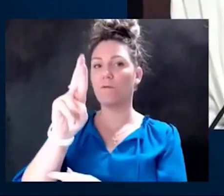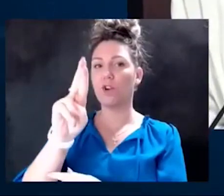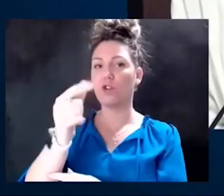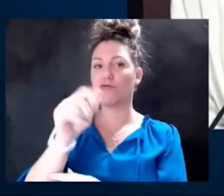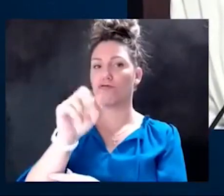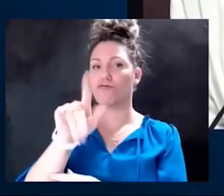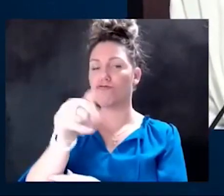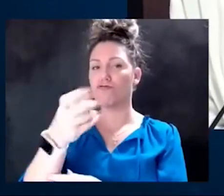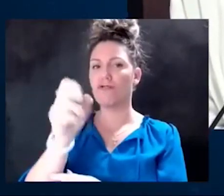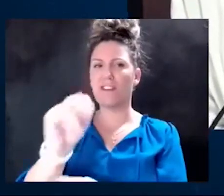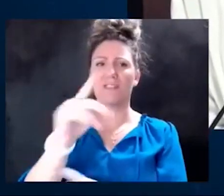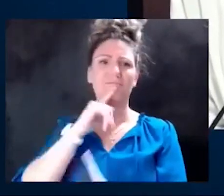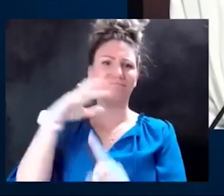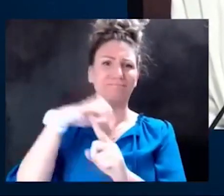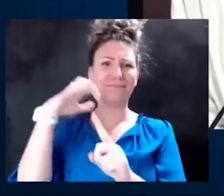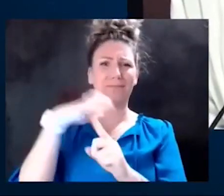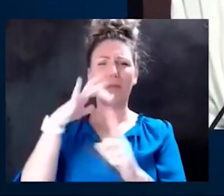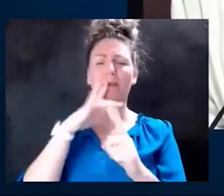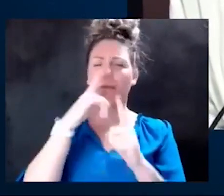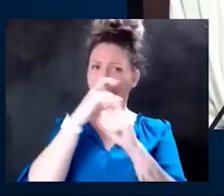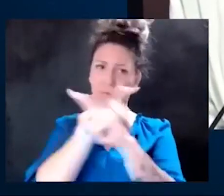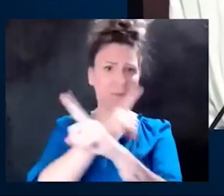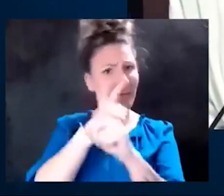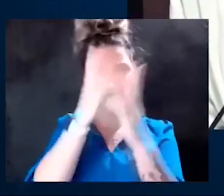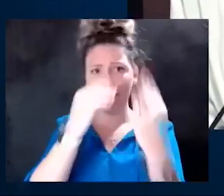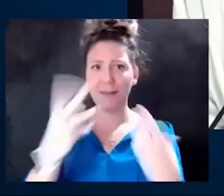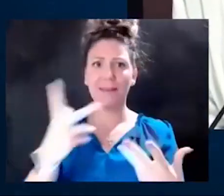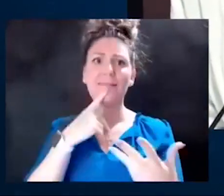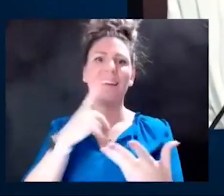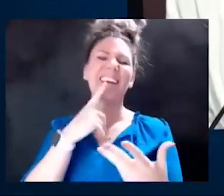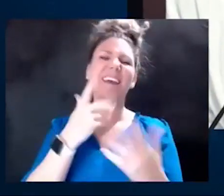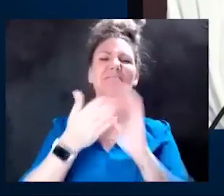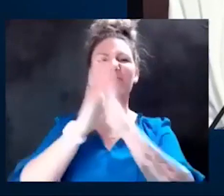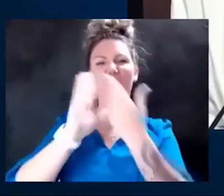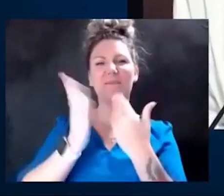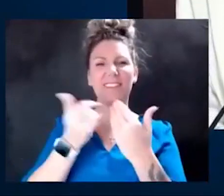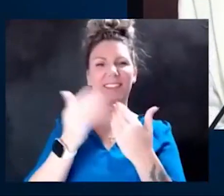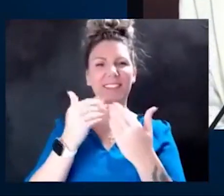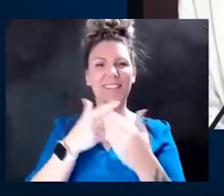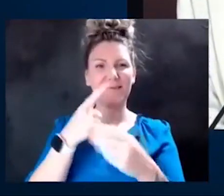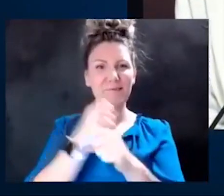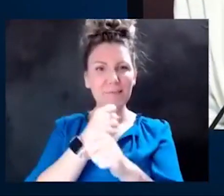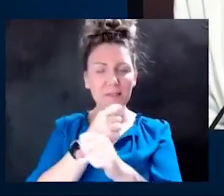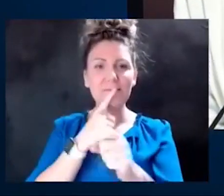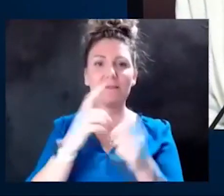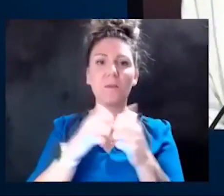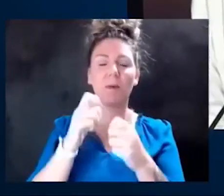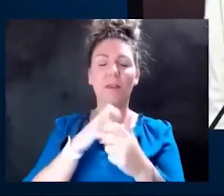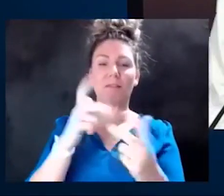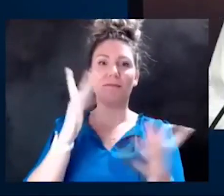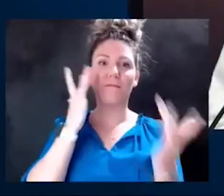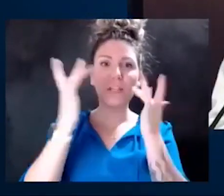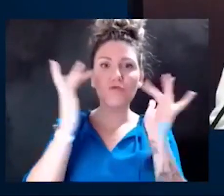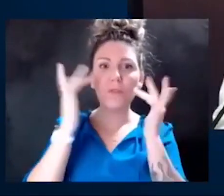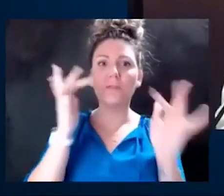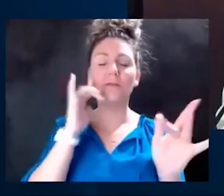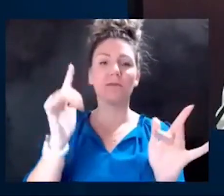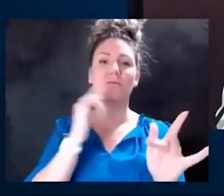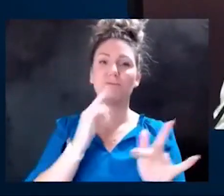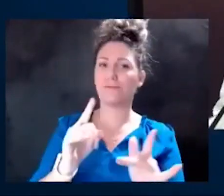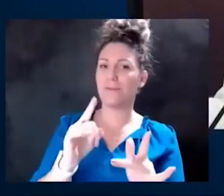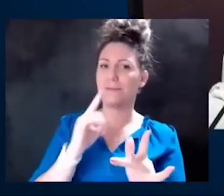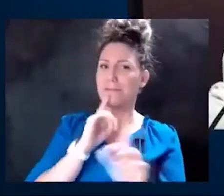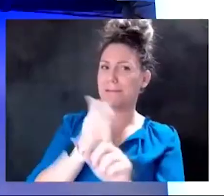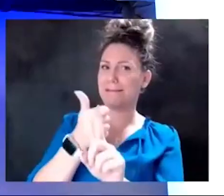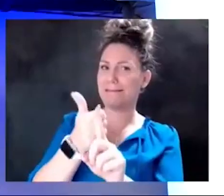and turning it into easy stuff to understand, especially with visuals. She is a self-proclaimed data nerd.